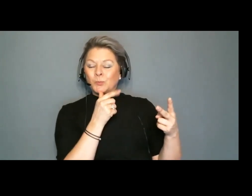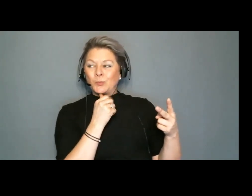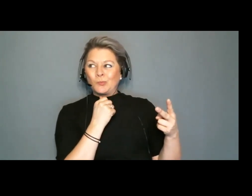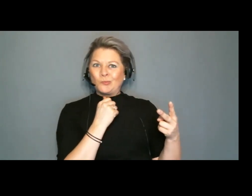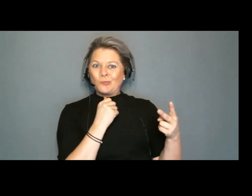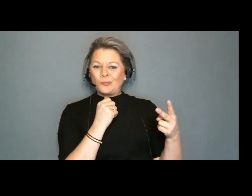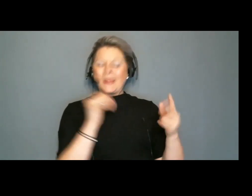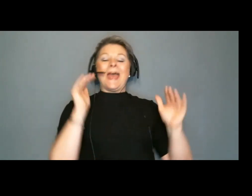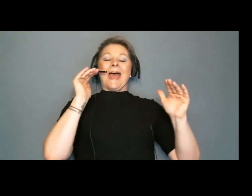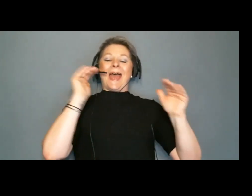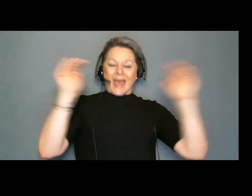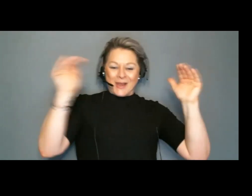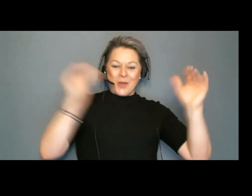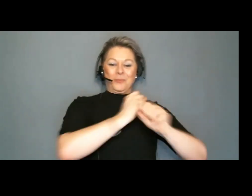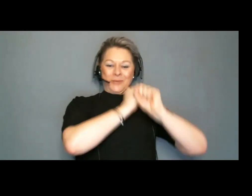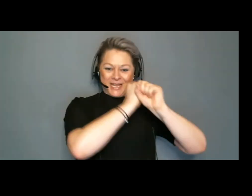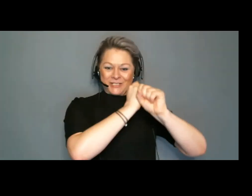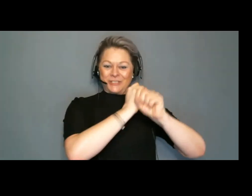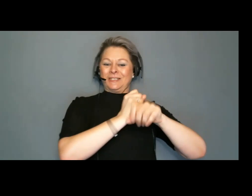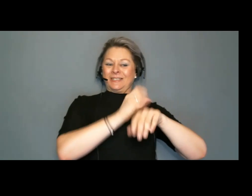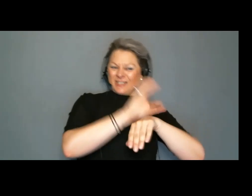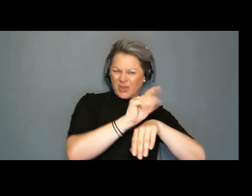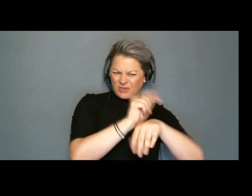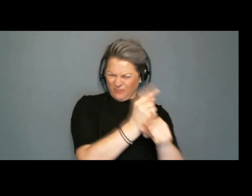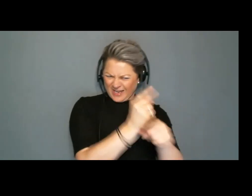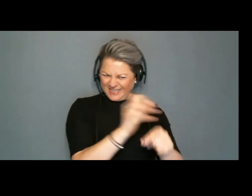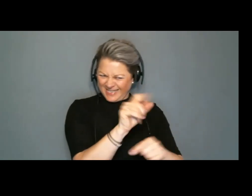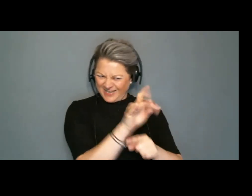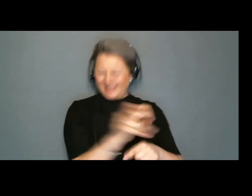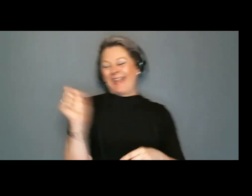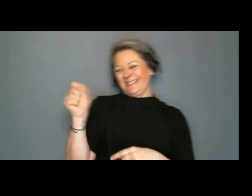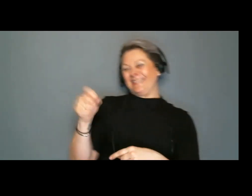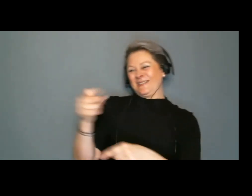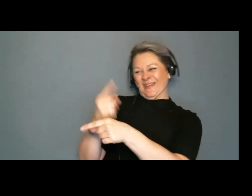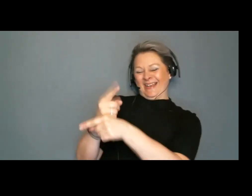adult protection consultant. Do I have that right, Steve? Yes, yeah.